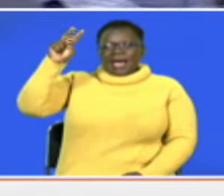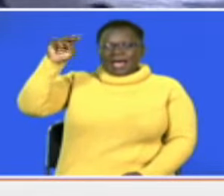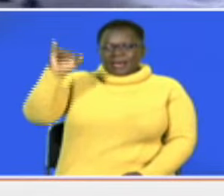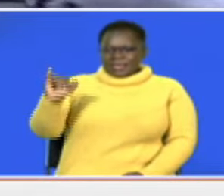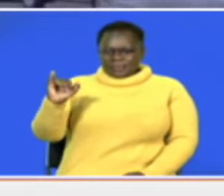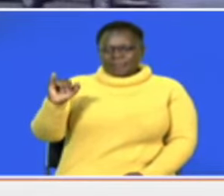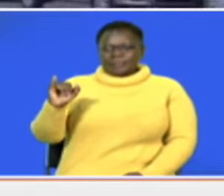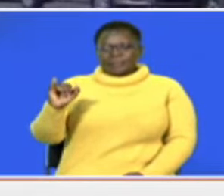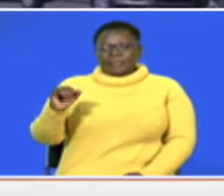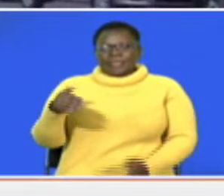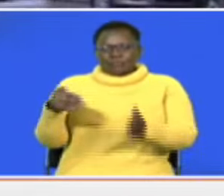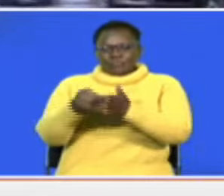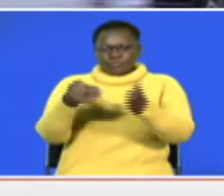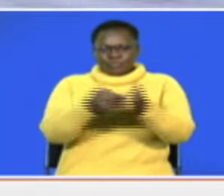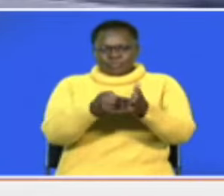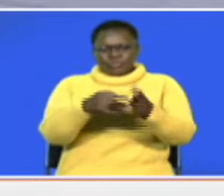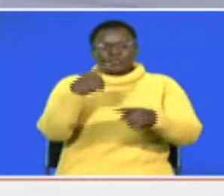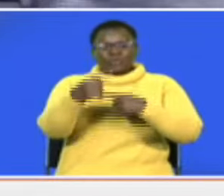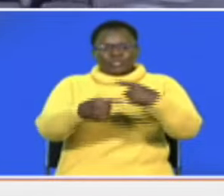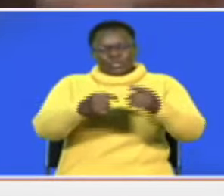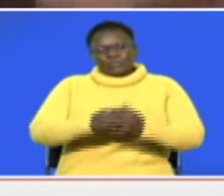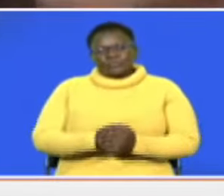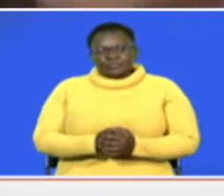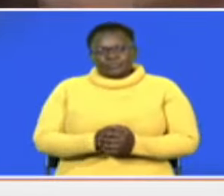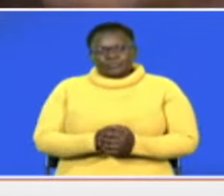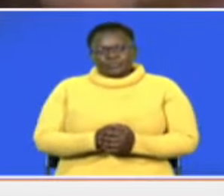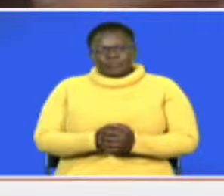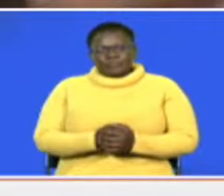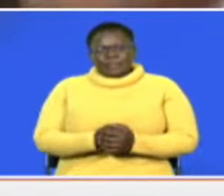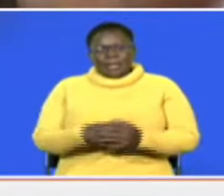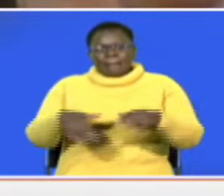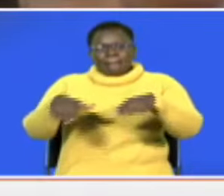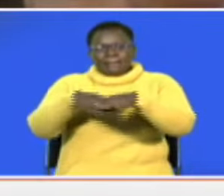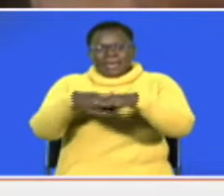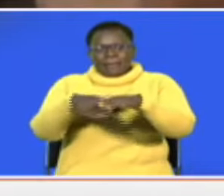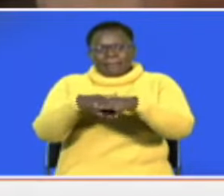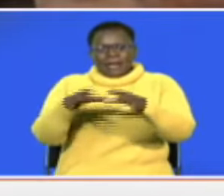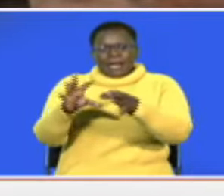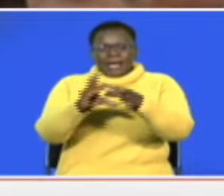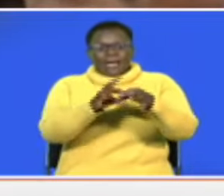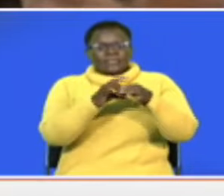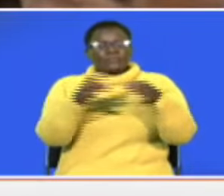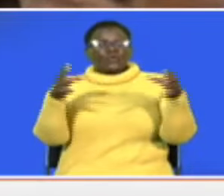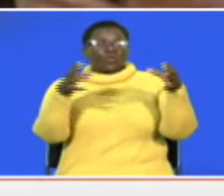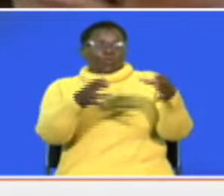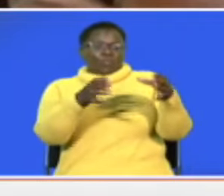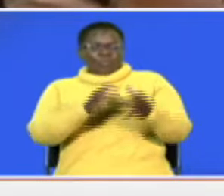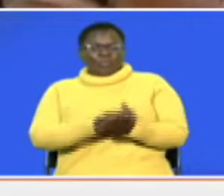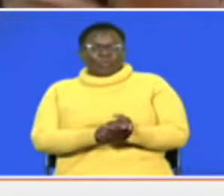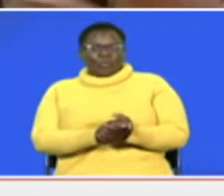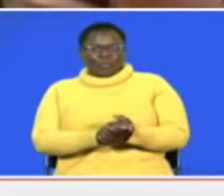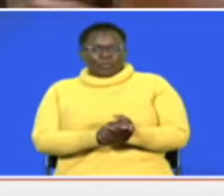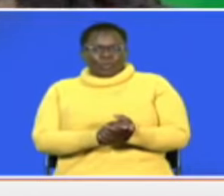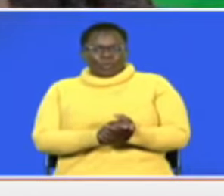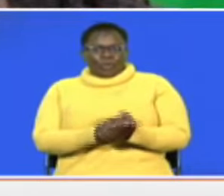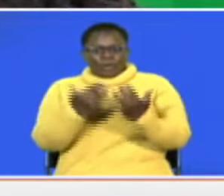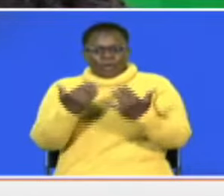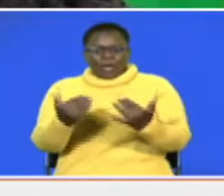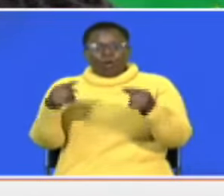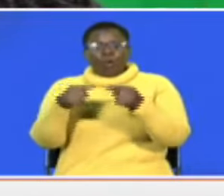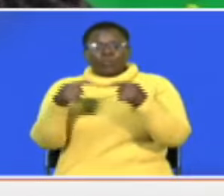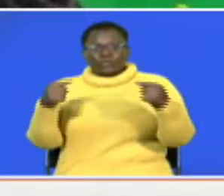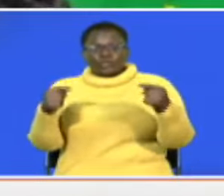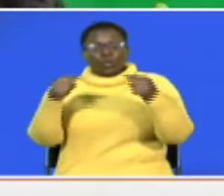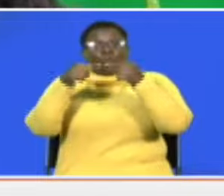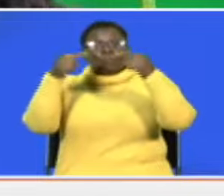Limited, resistance continues to mount. Remaining affiliate members of the Azimio La Umoja coalition, which forms the current opposition,